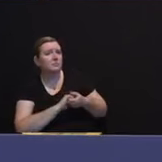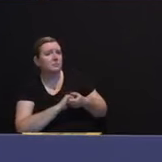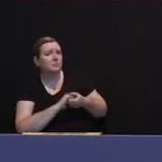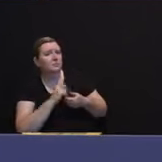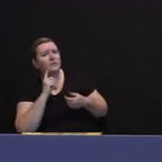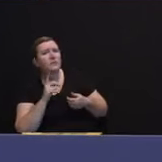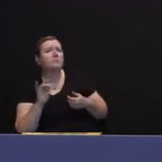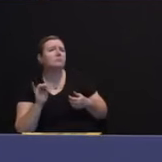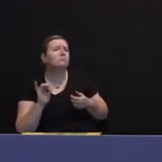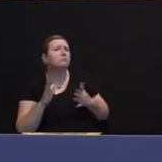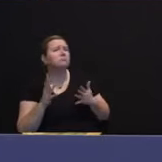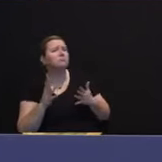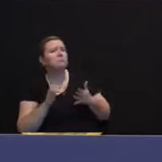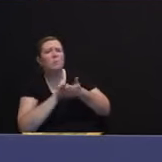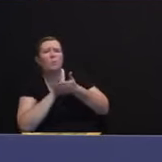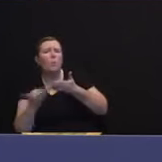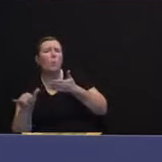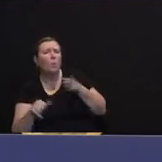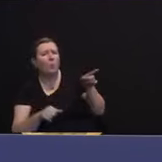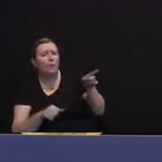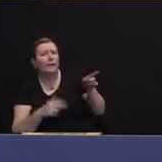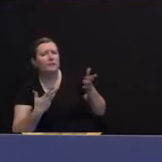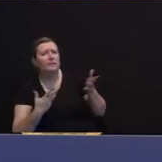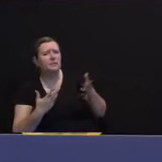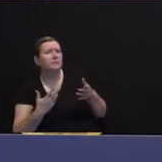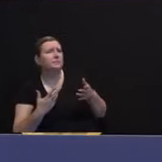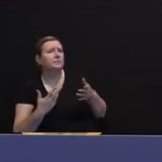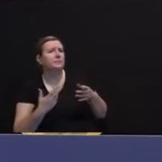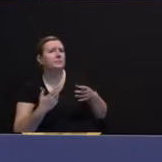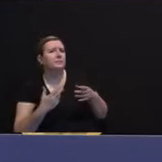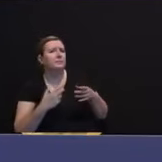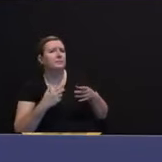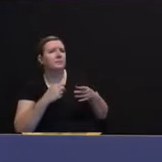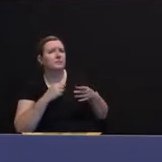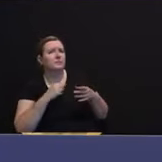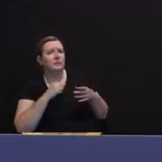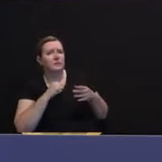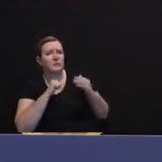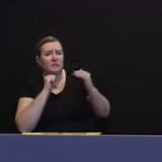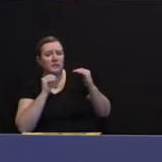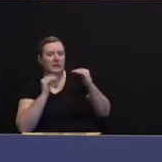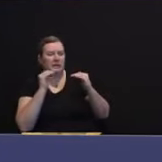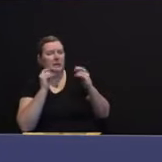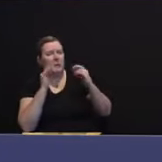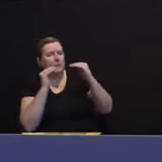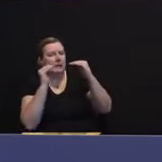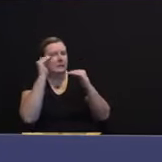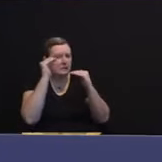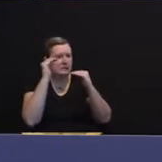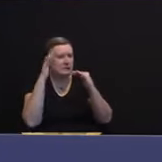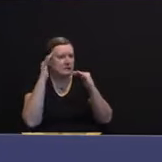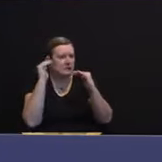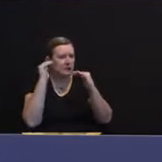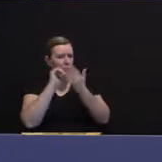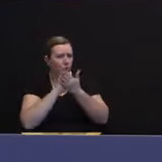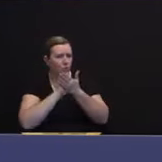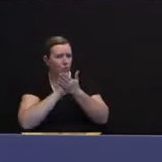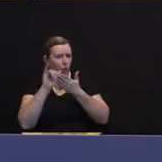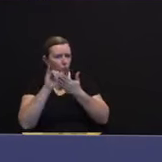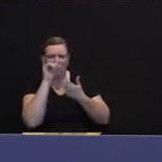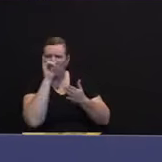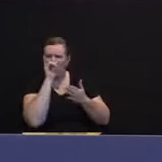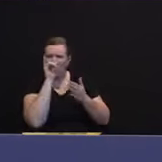York, but we don't have the sort of lopsided reality that New York has, with 9 million people living in one community and then